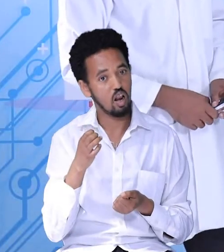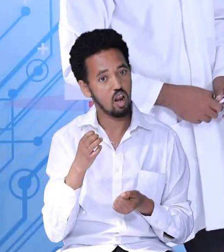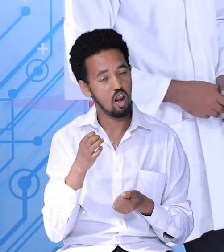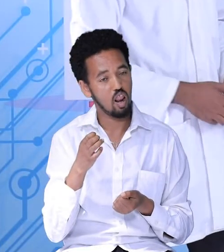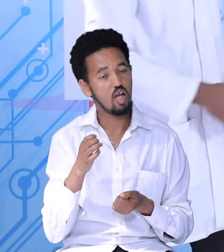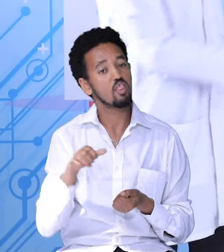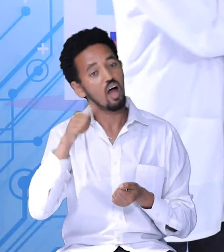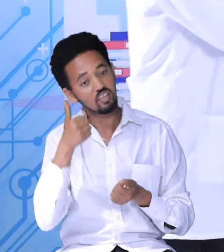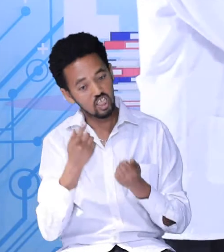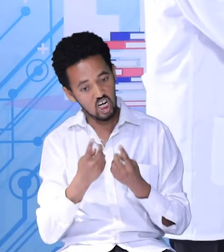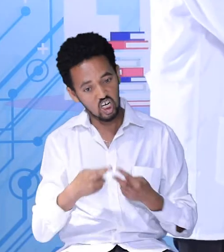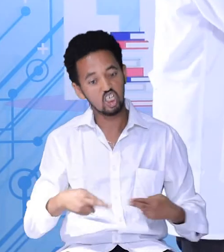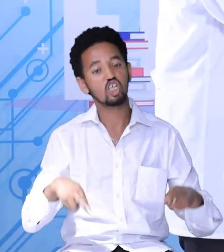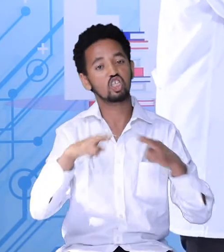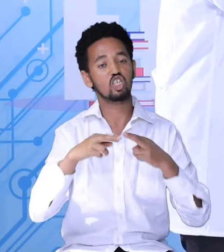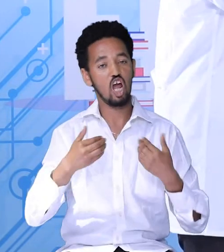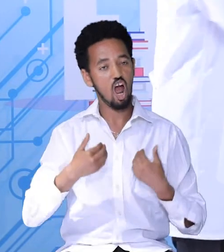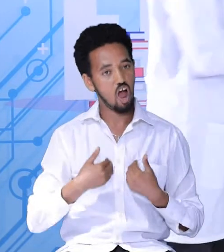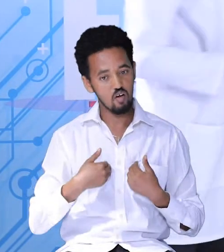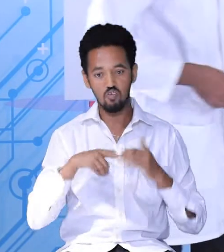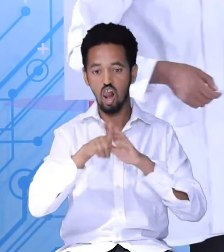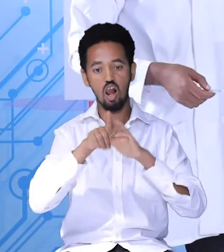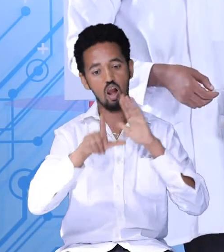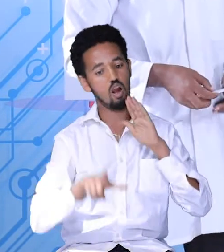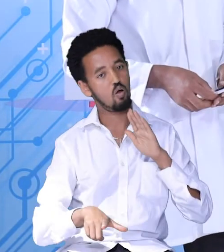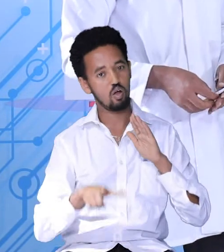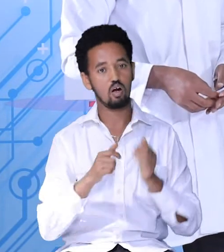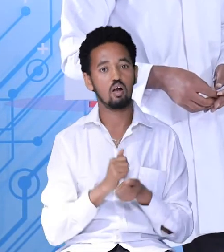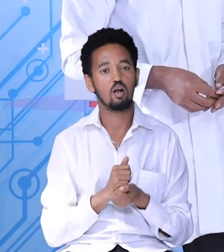the other regions have a lower